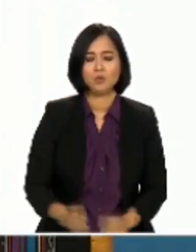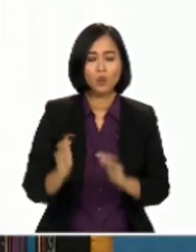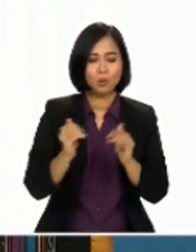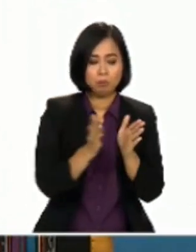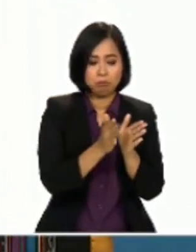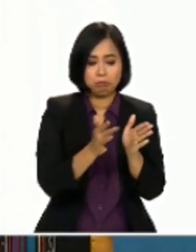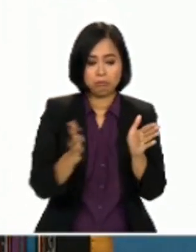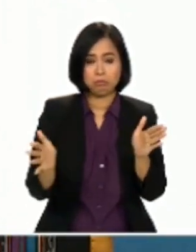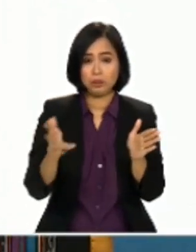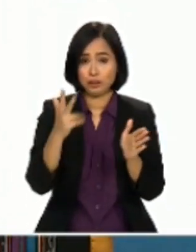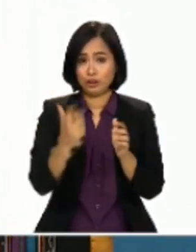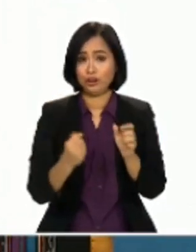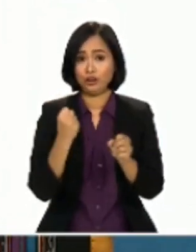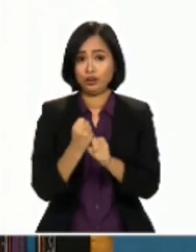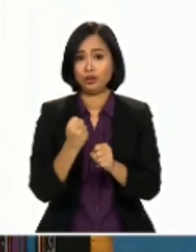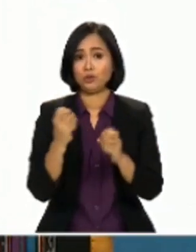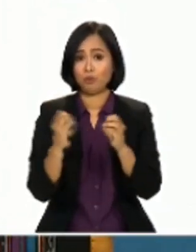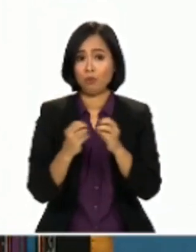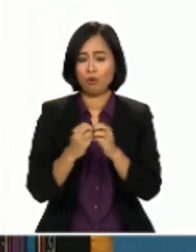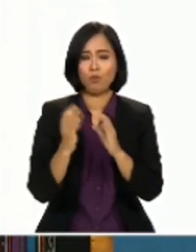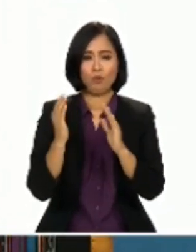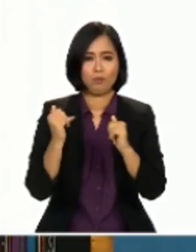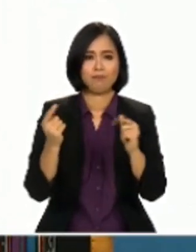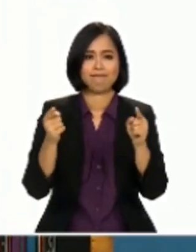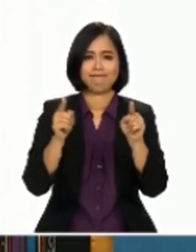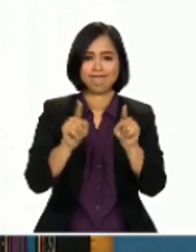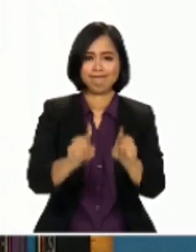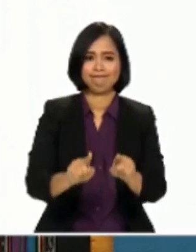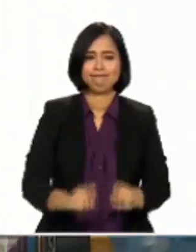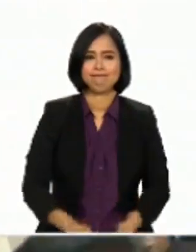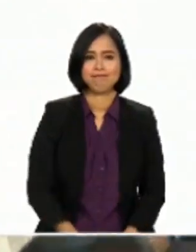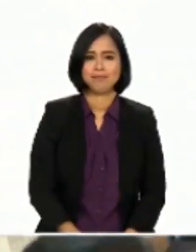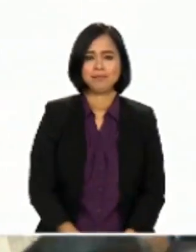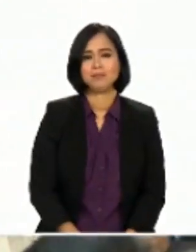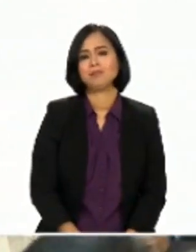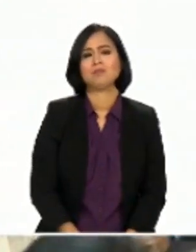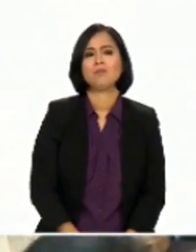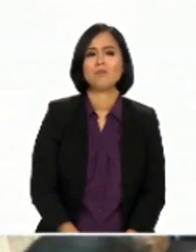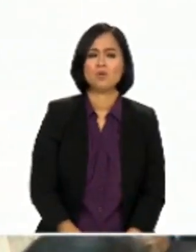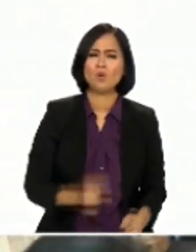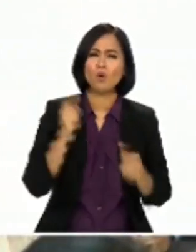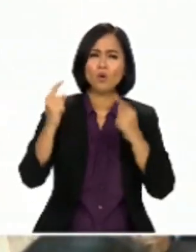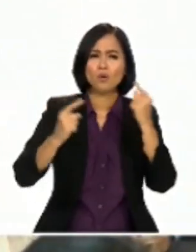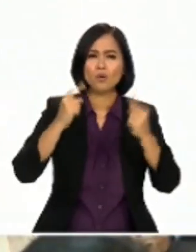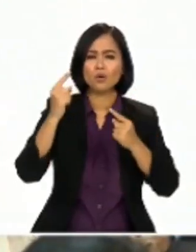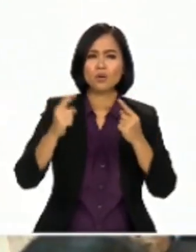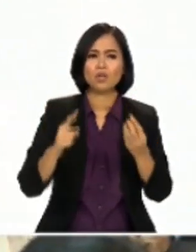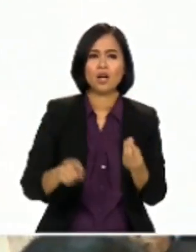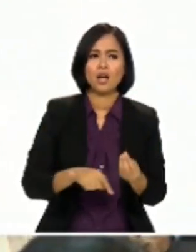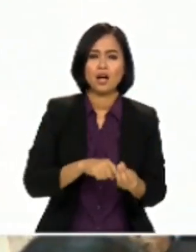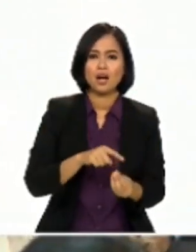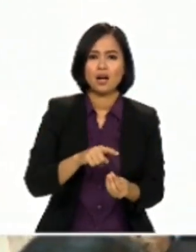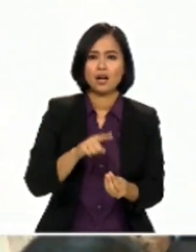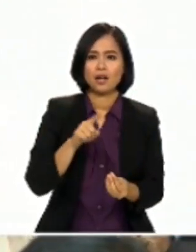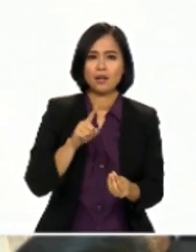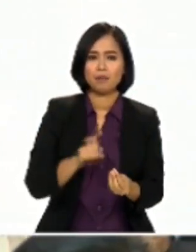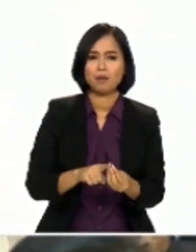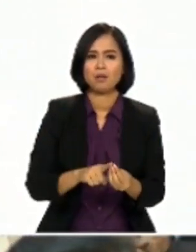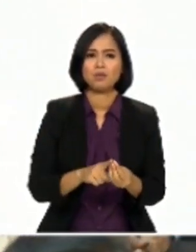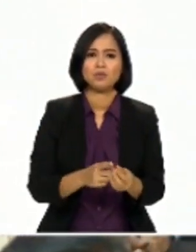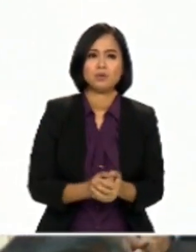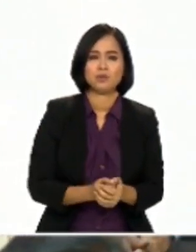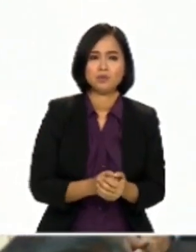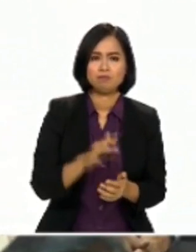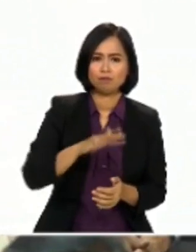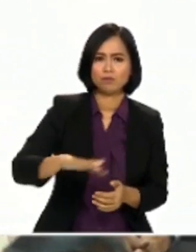3 years of my term. Concerning the unscrupulous persons manning our ports and scalawags in